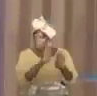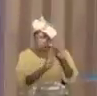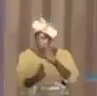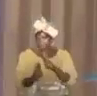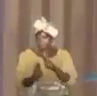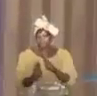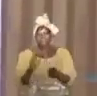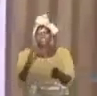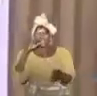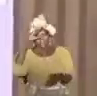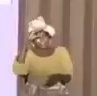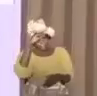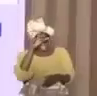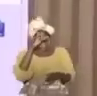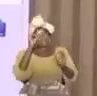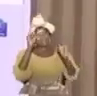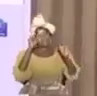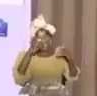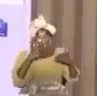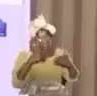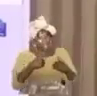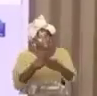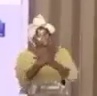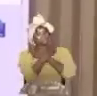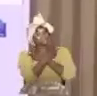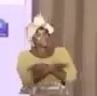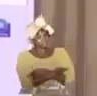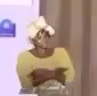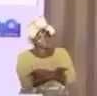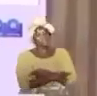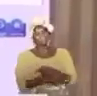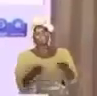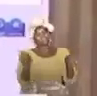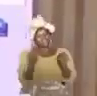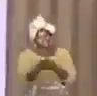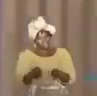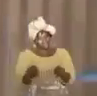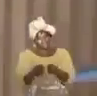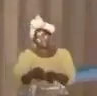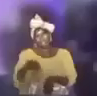side. They can also be troubled on every side.